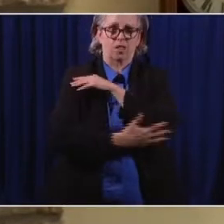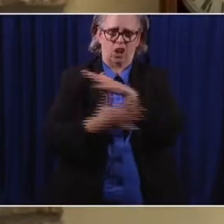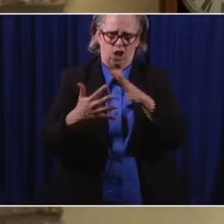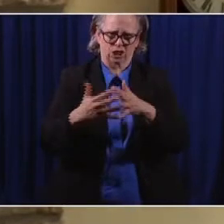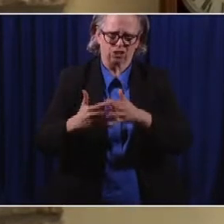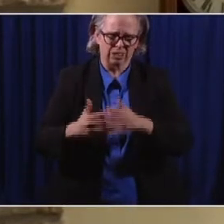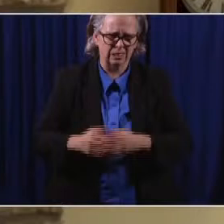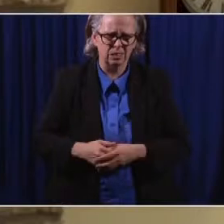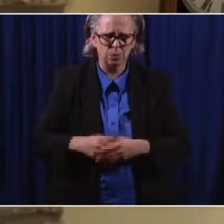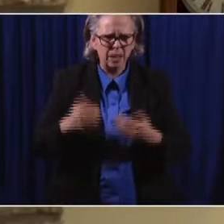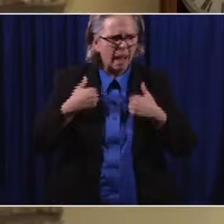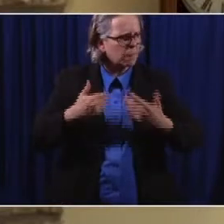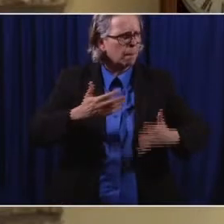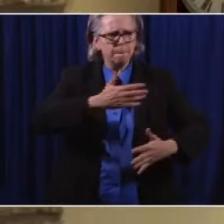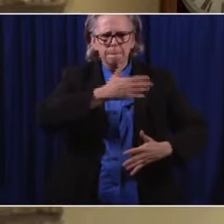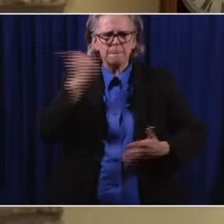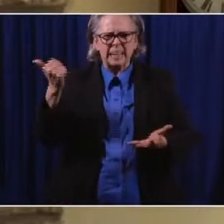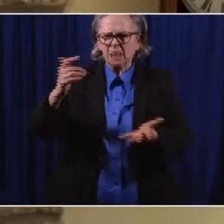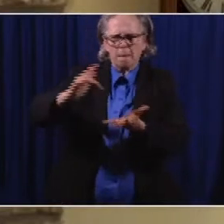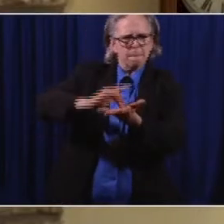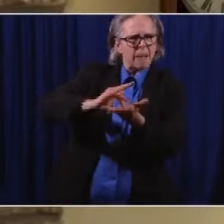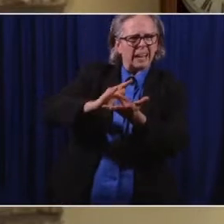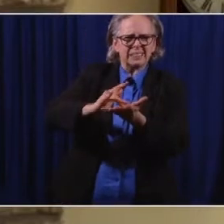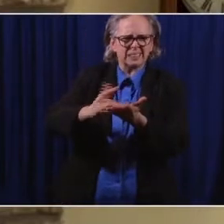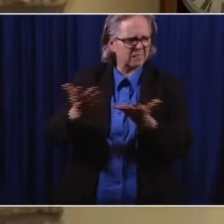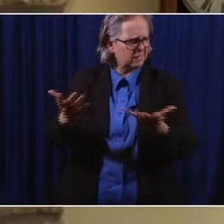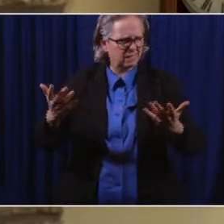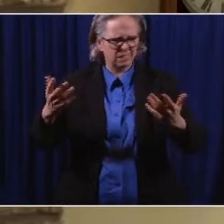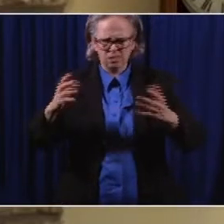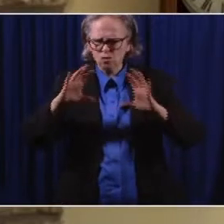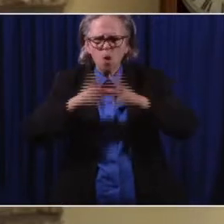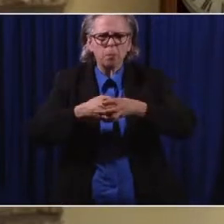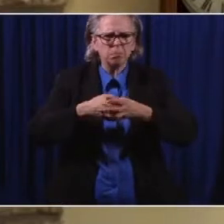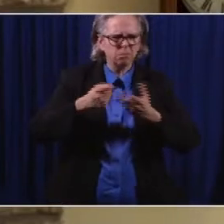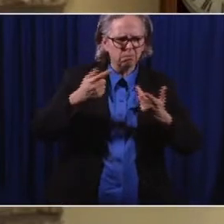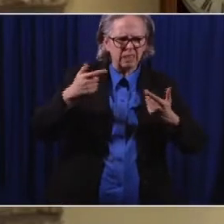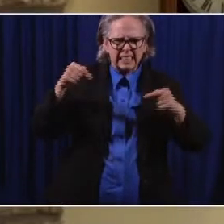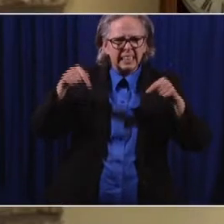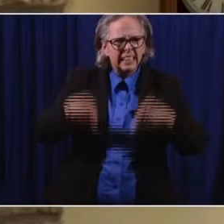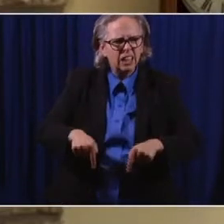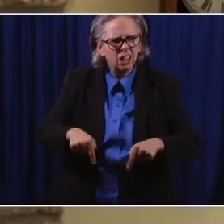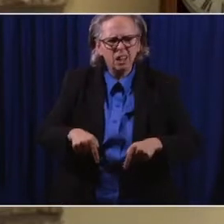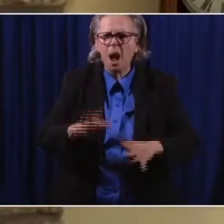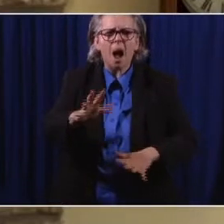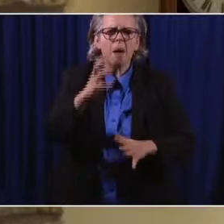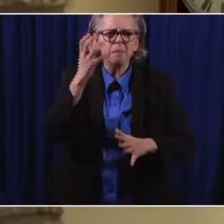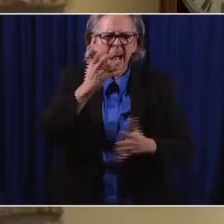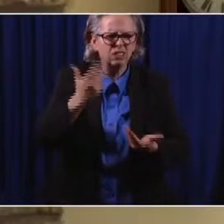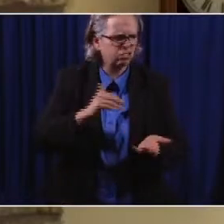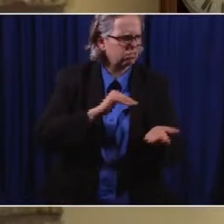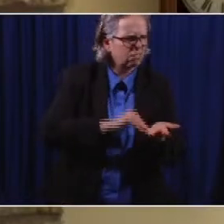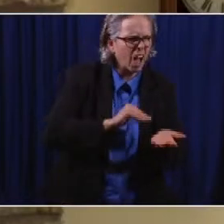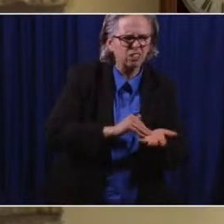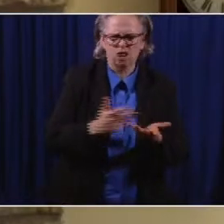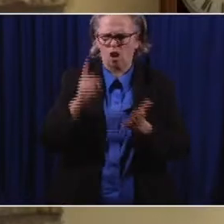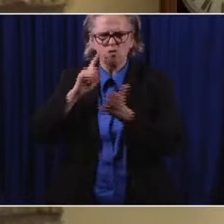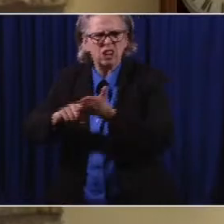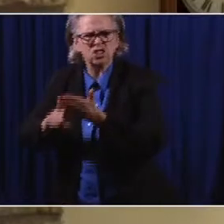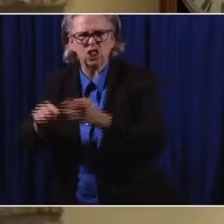medical institutions in the state of Ohio and some of the most amazing doctors and researchers. So we are